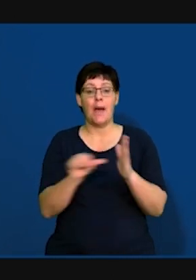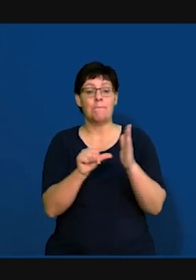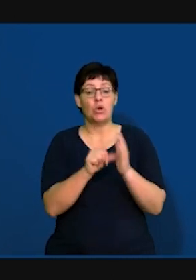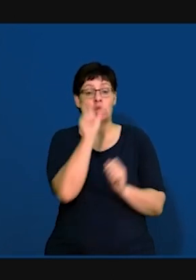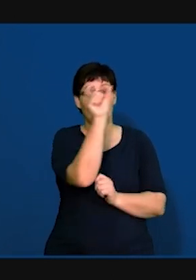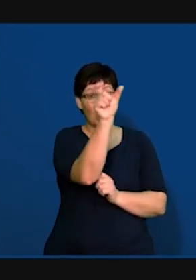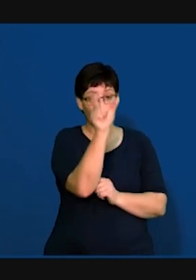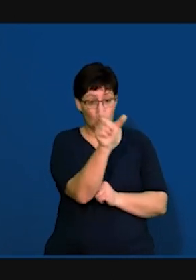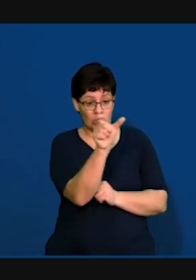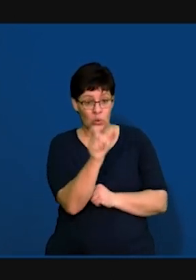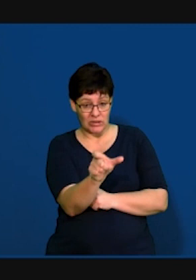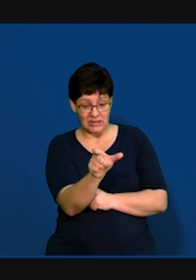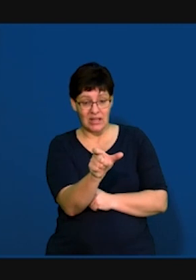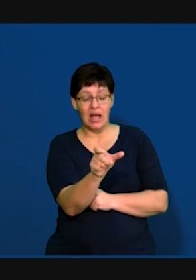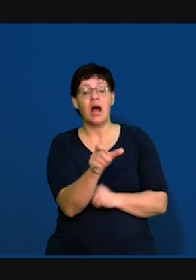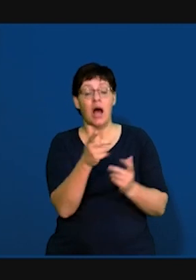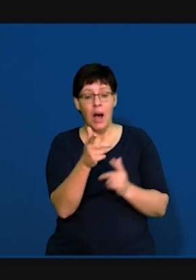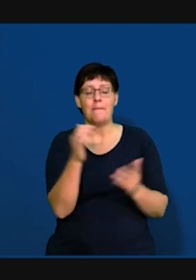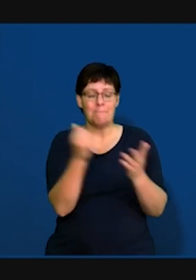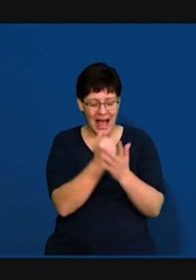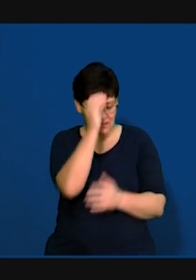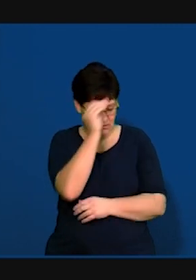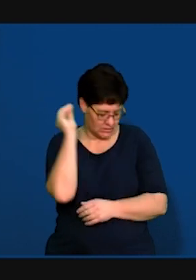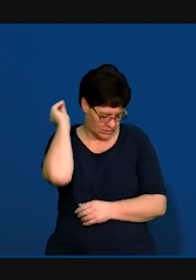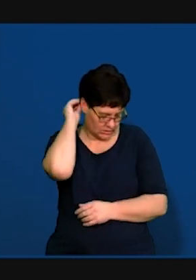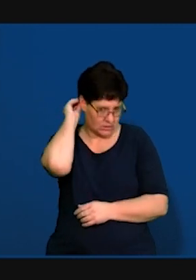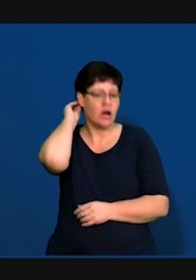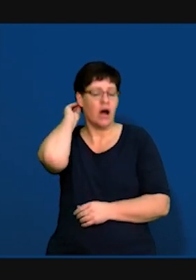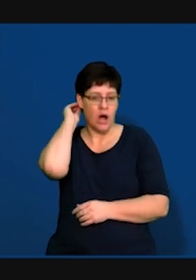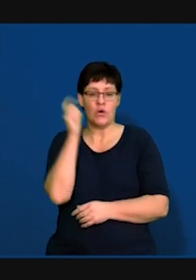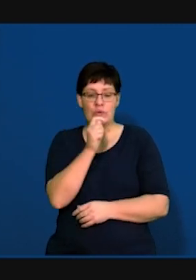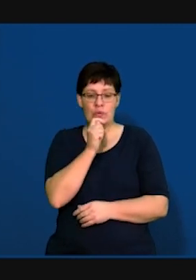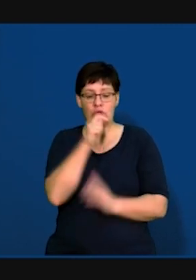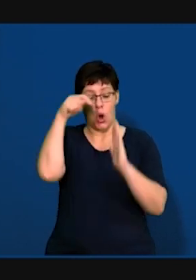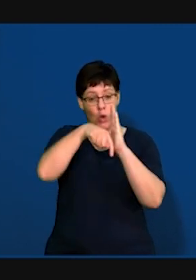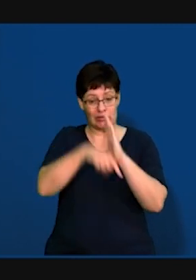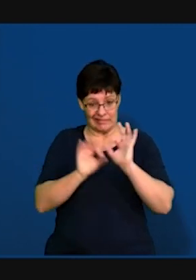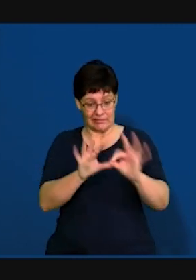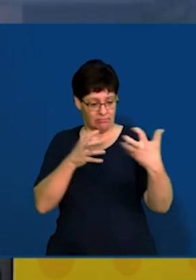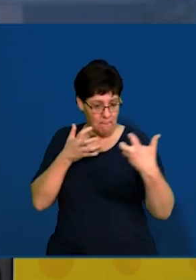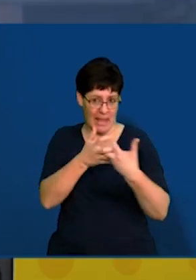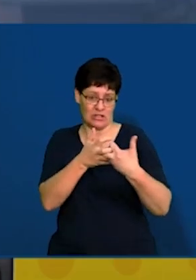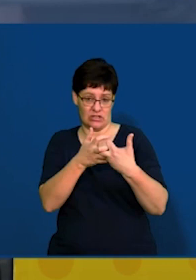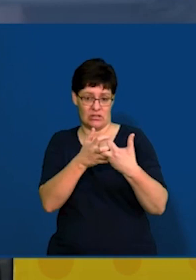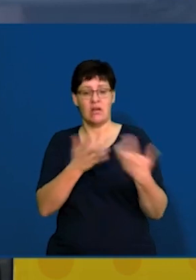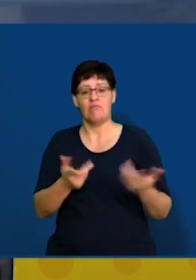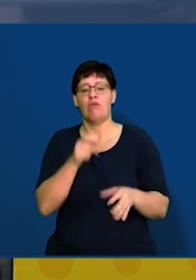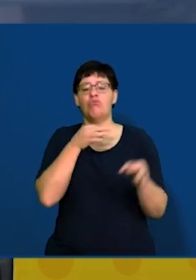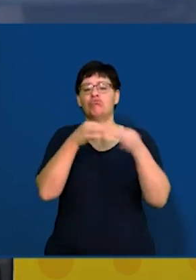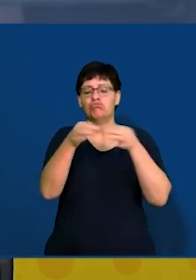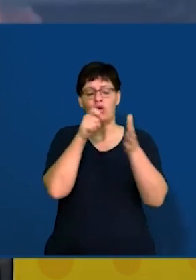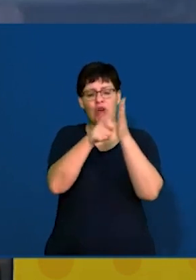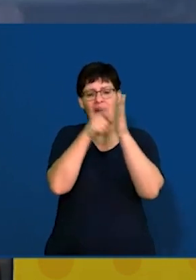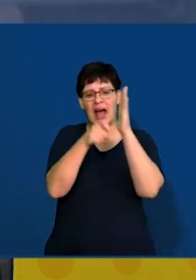the most important definitions need to be captured and be used in the correct context. What that simply means is that if you write a definition,